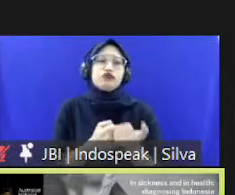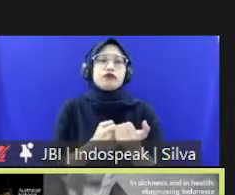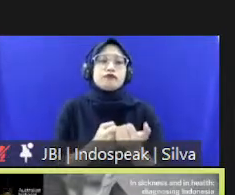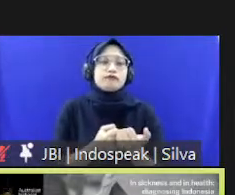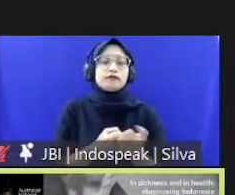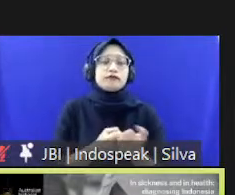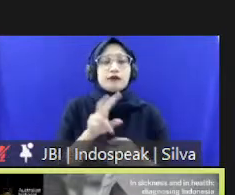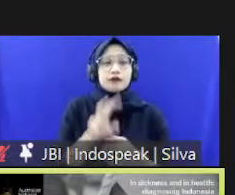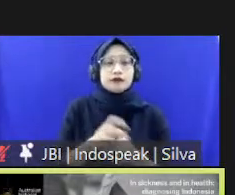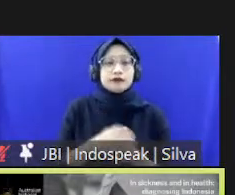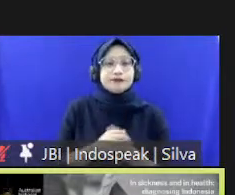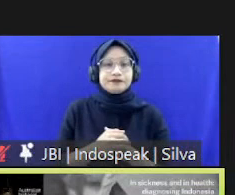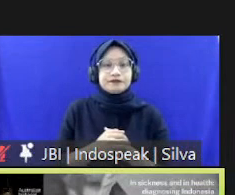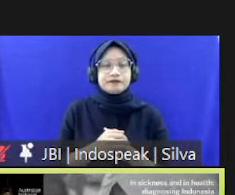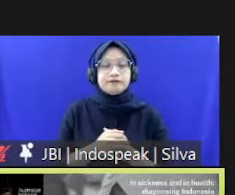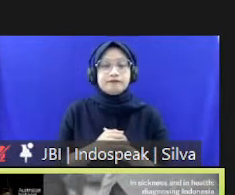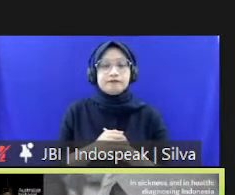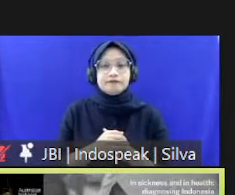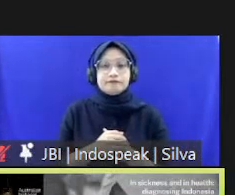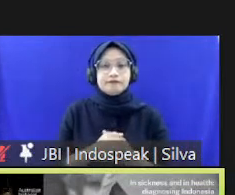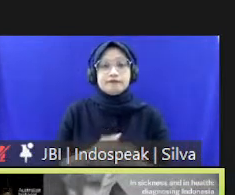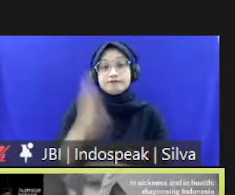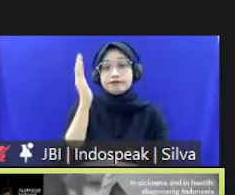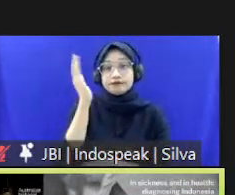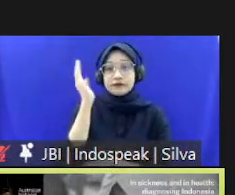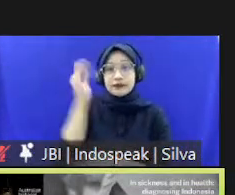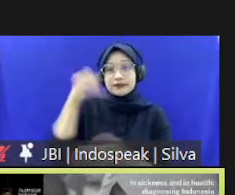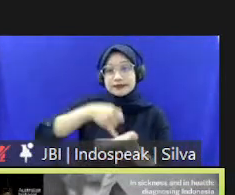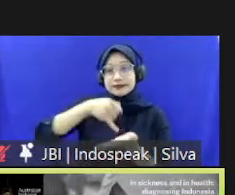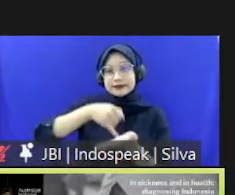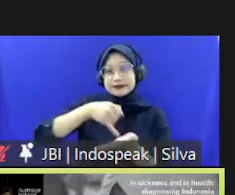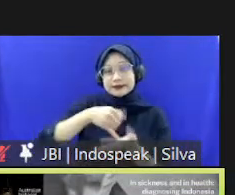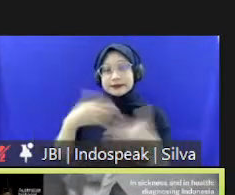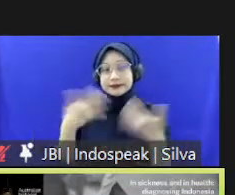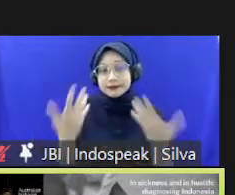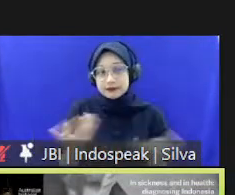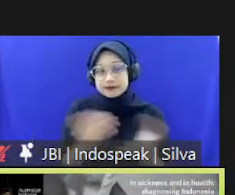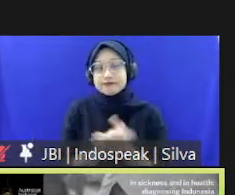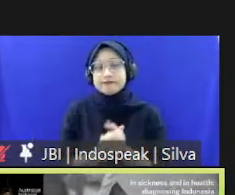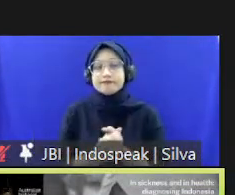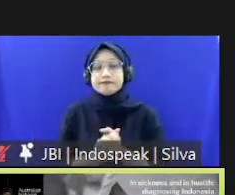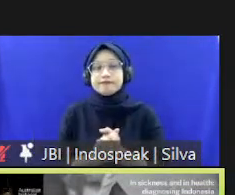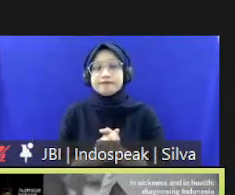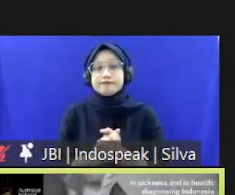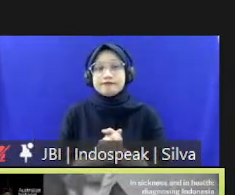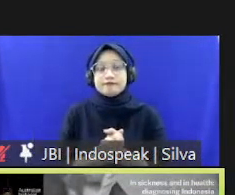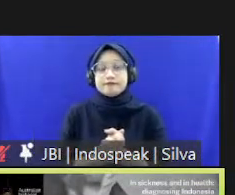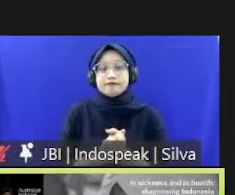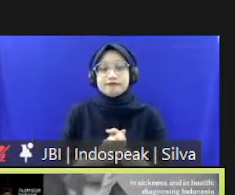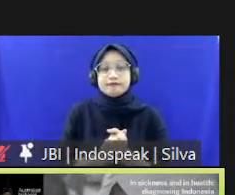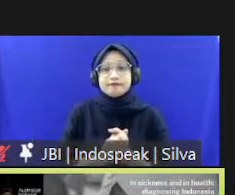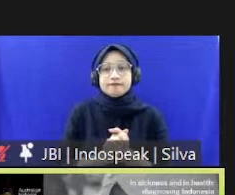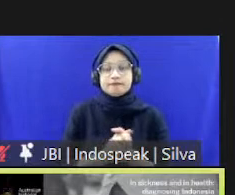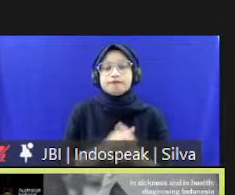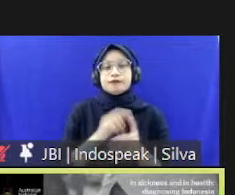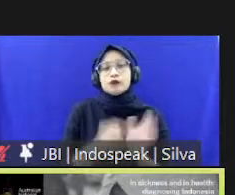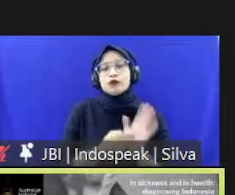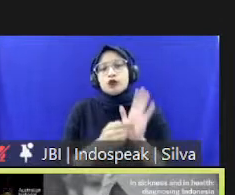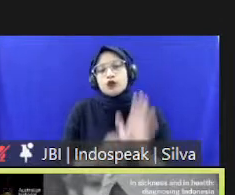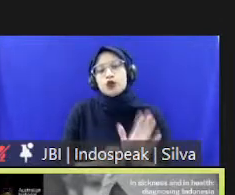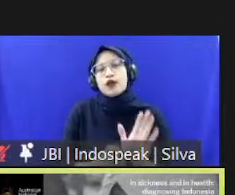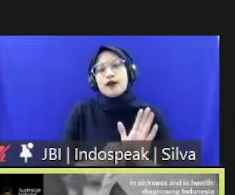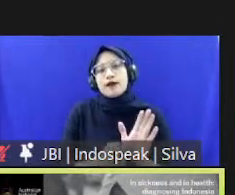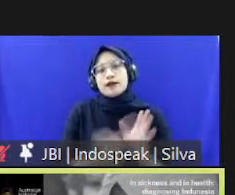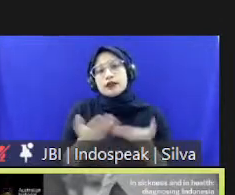So we would like to, I'm going to present about the introduction part as well as the trend from the past and present. And